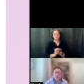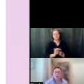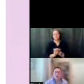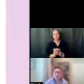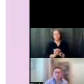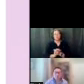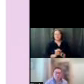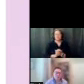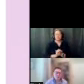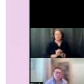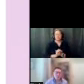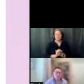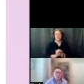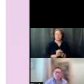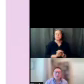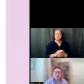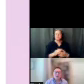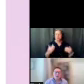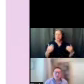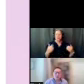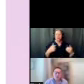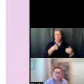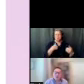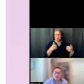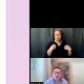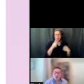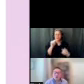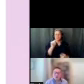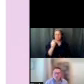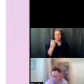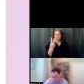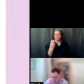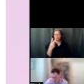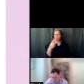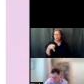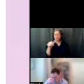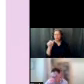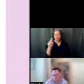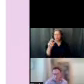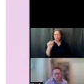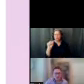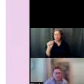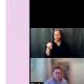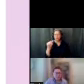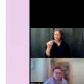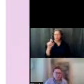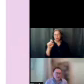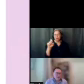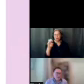have T12 paraplegia, and so I use a manual wheelchair to get around and such, right? And as you can see